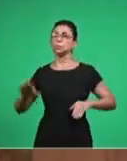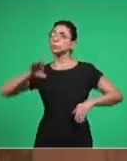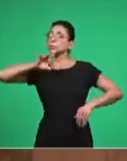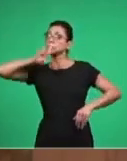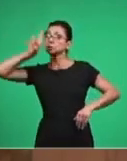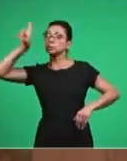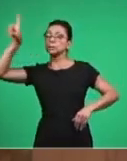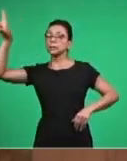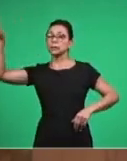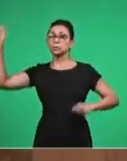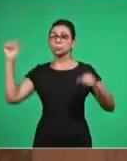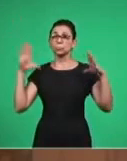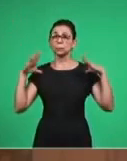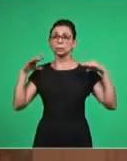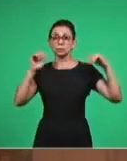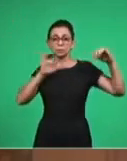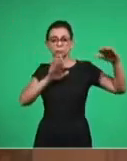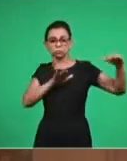The seraphims,